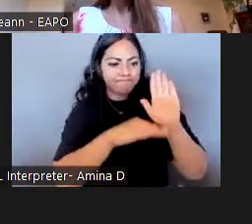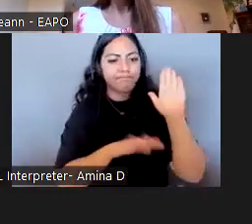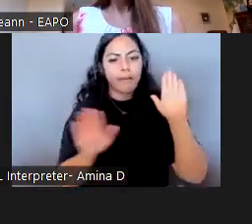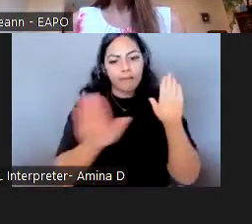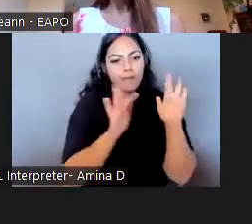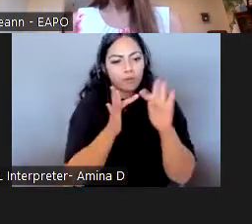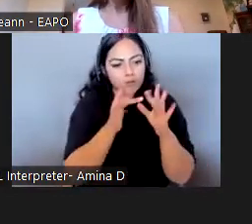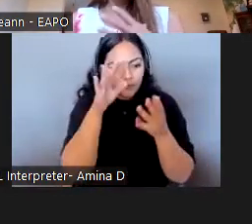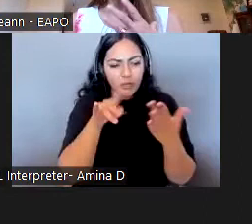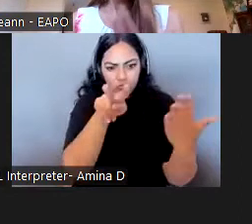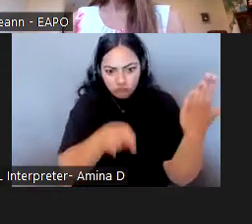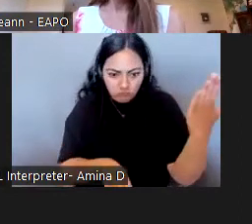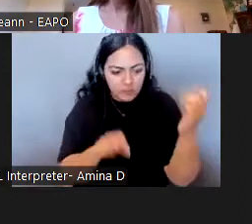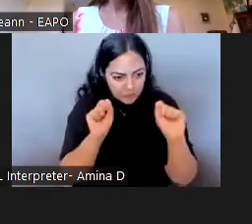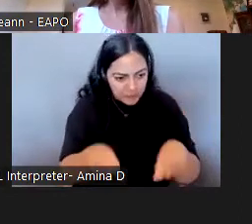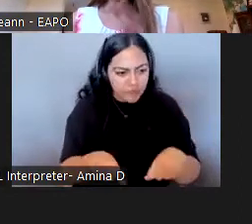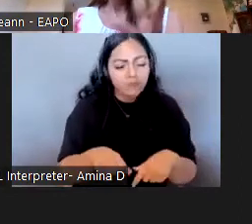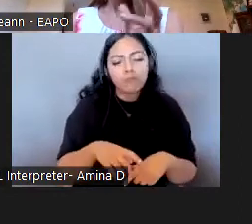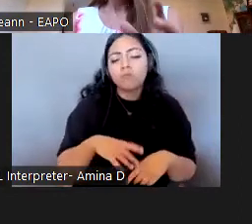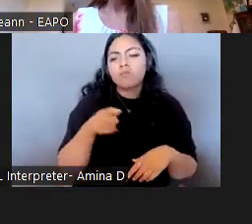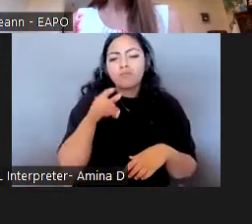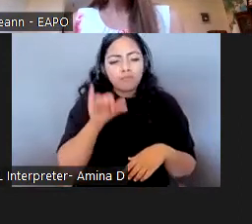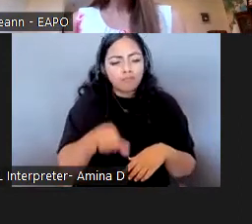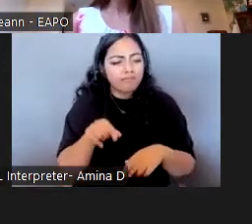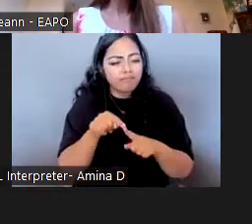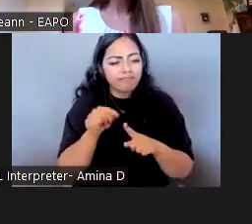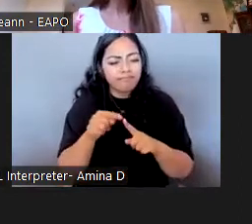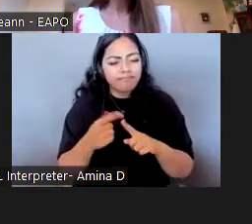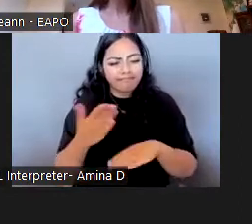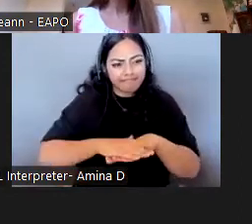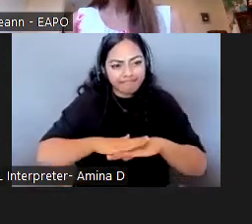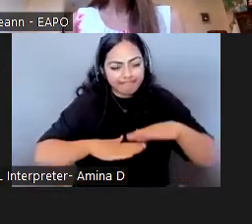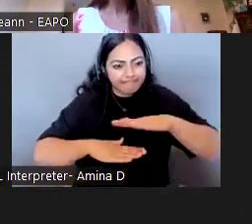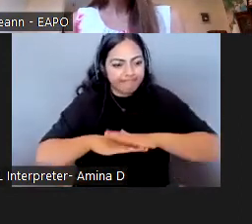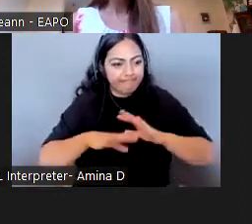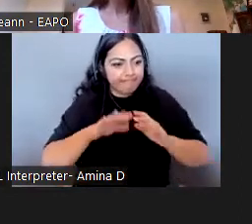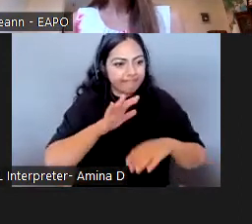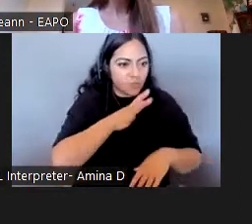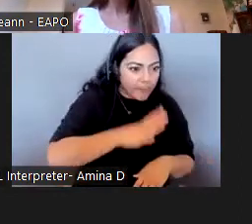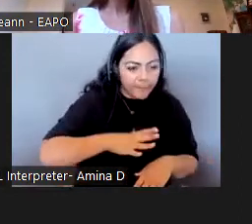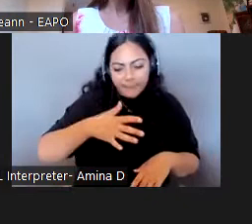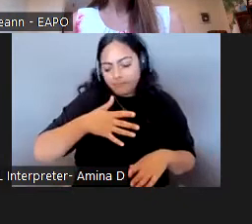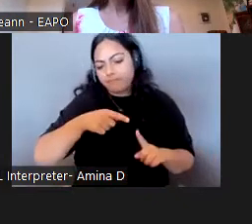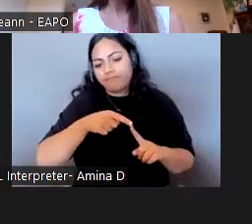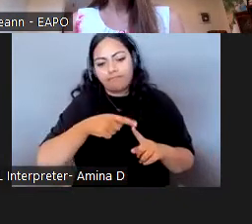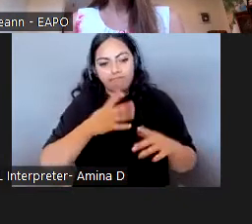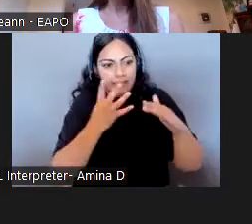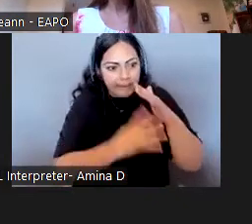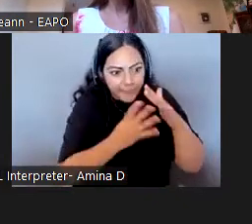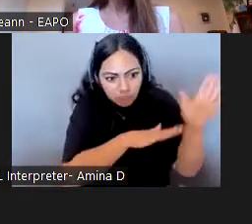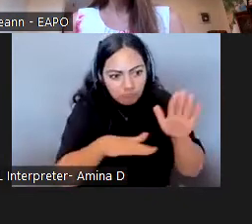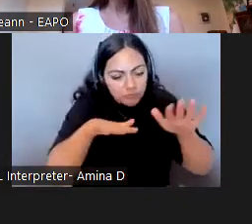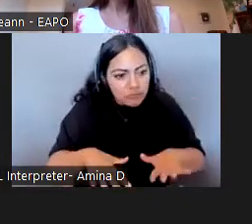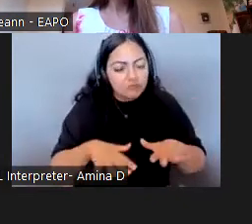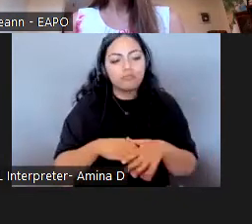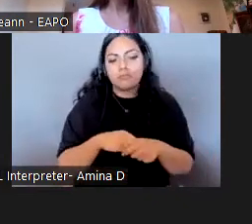cultural, the intergenerational violence, the intersectionality around cultural immigrant senior women. It would be important to add